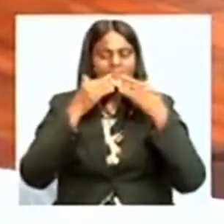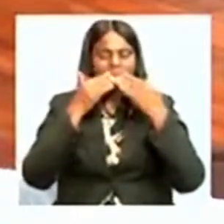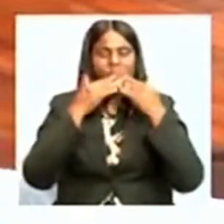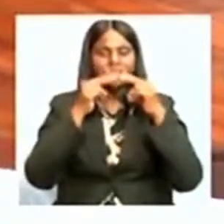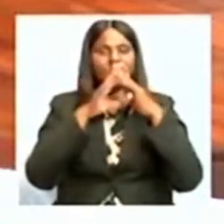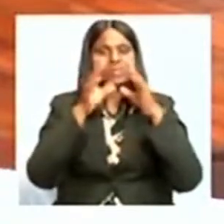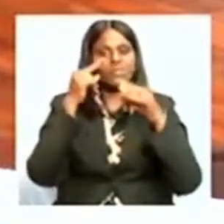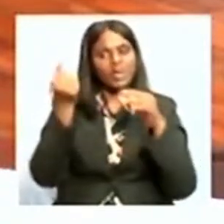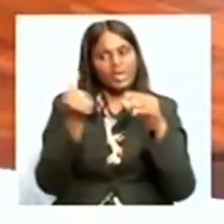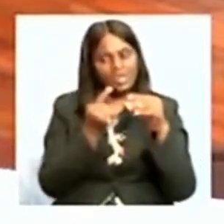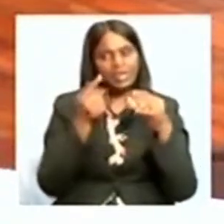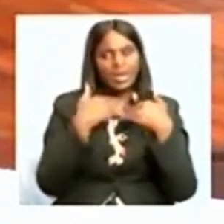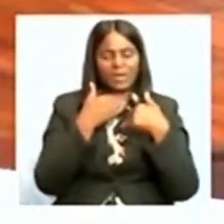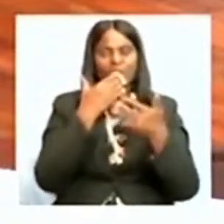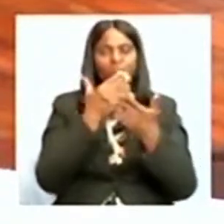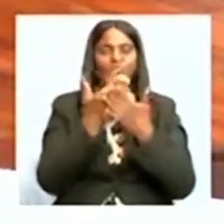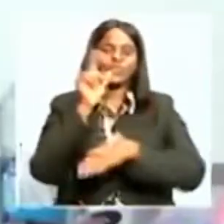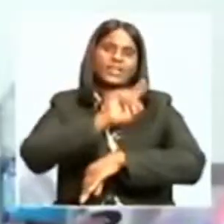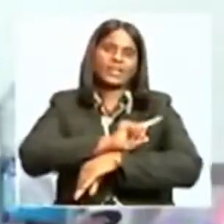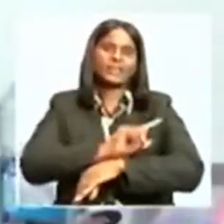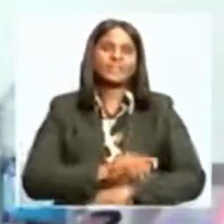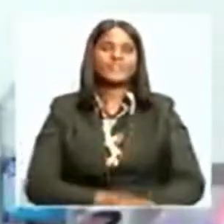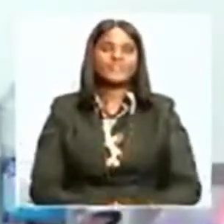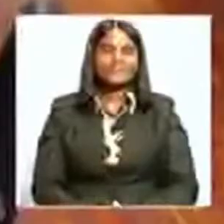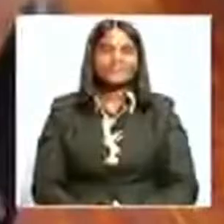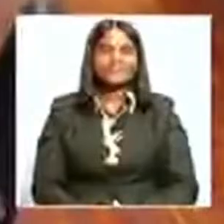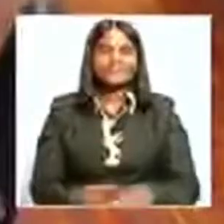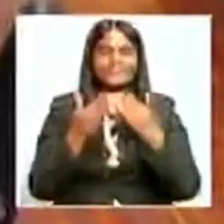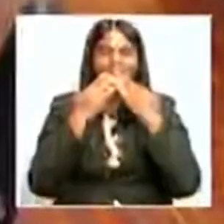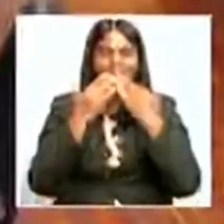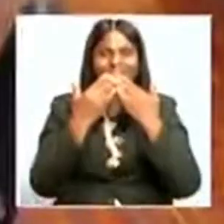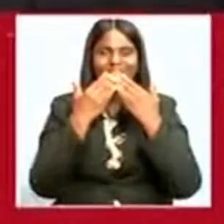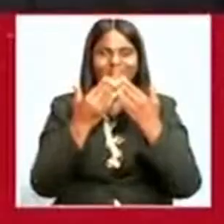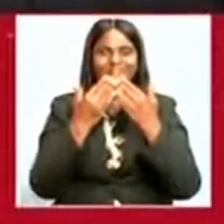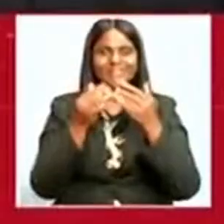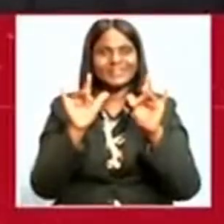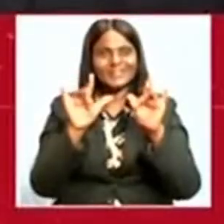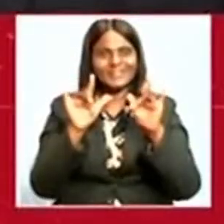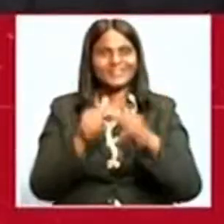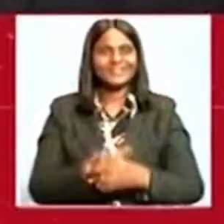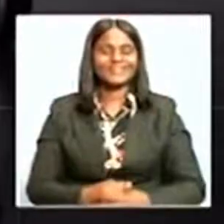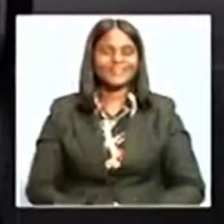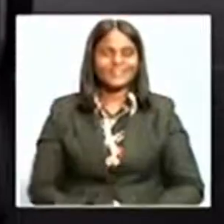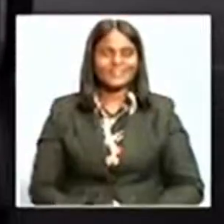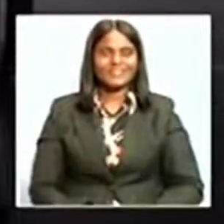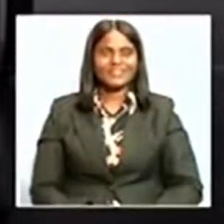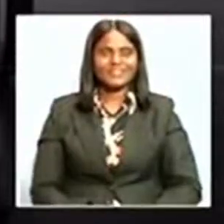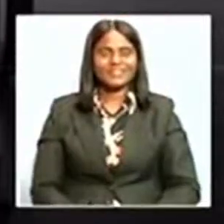much for coming and have a good day. Thank you. Thank you.